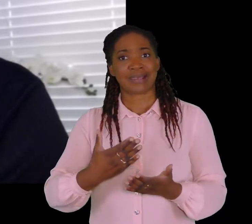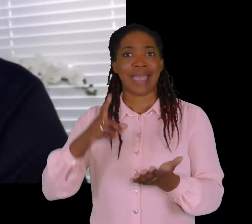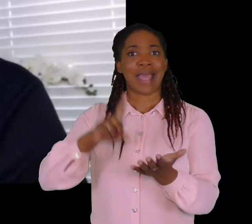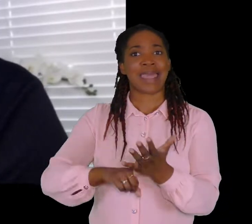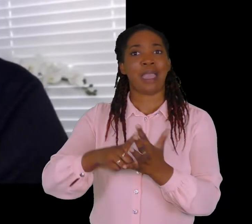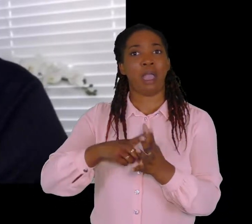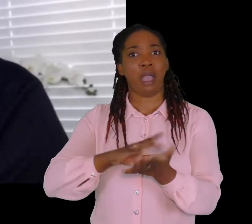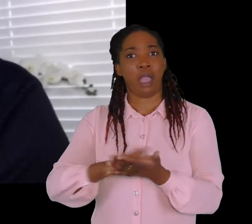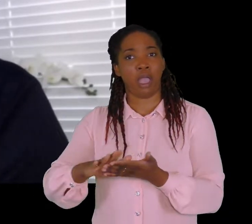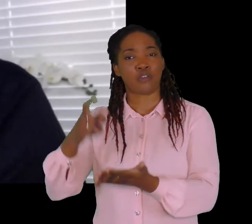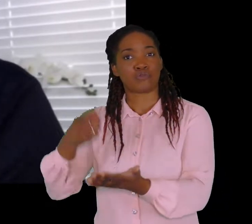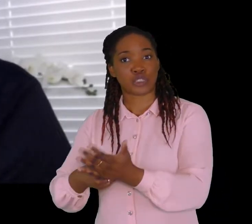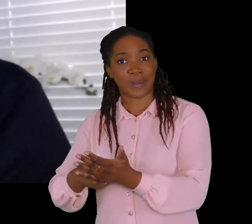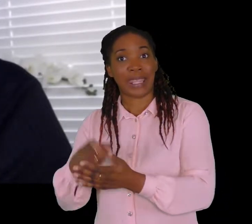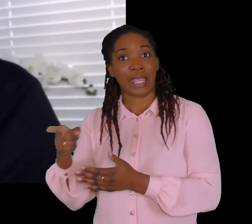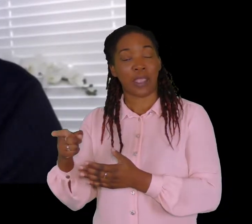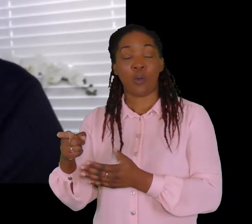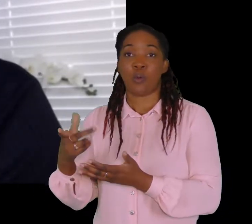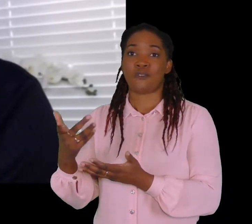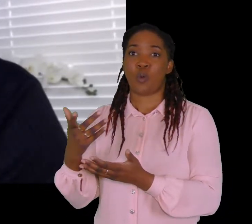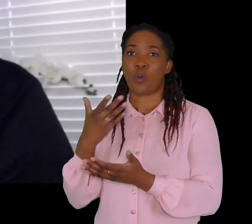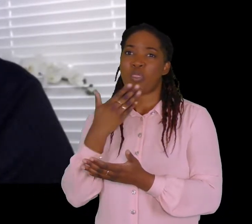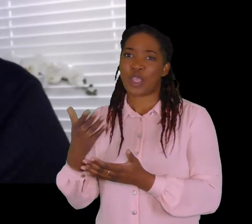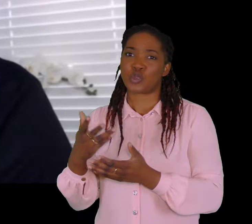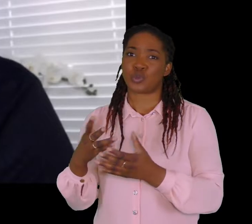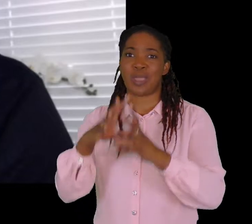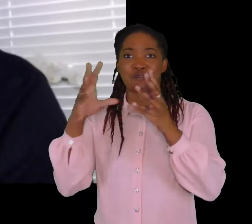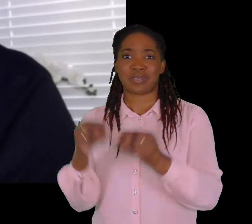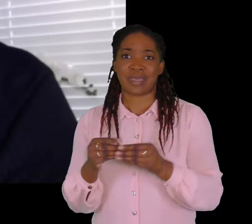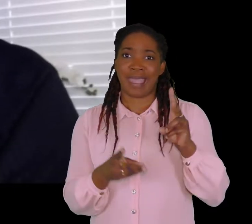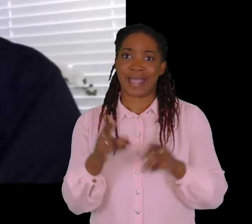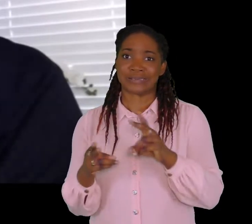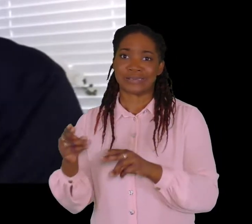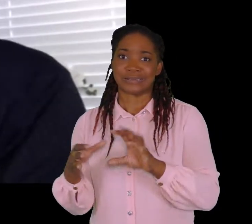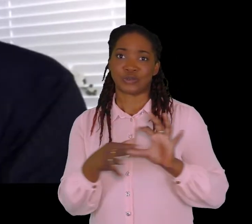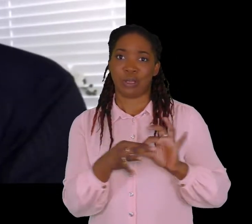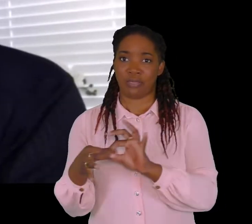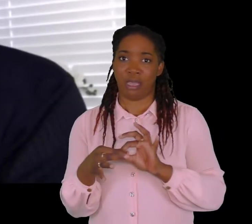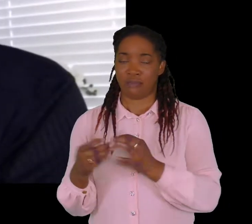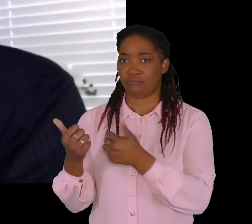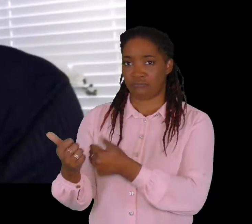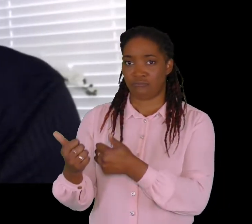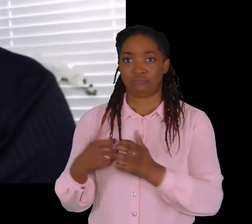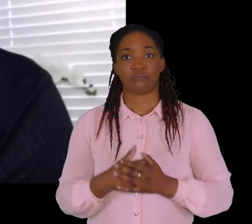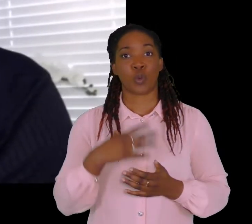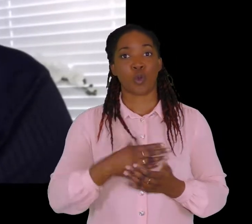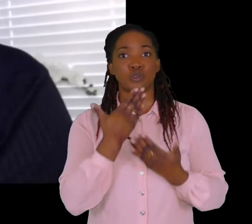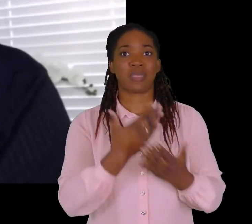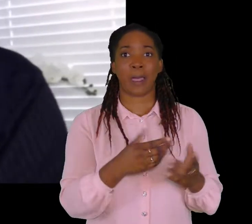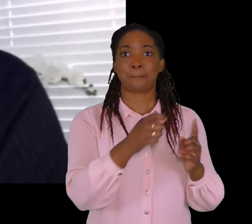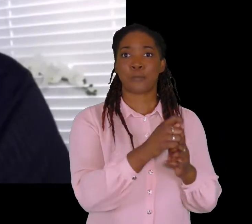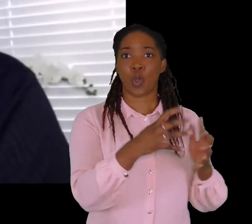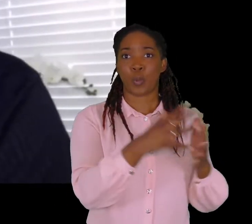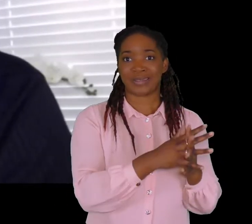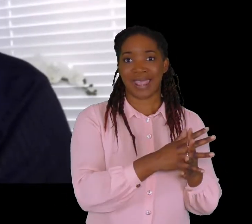Leah Rustamji for editing the 2 moments of subjugation and reflection into one edit. I would also like to thank